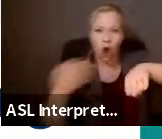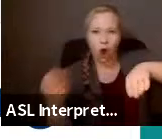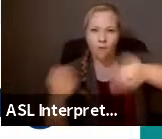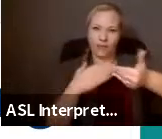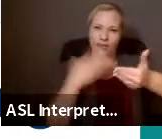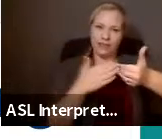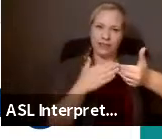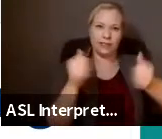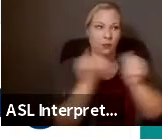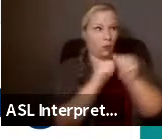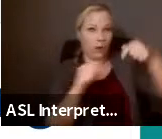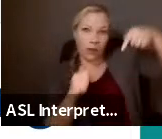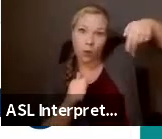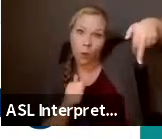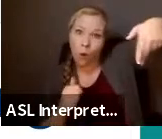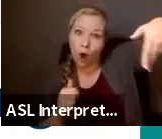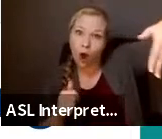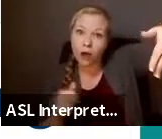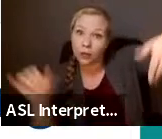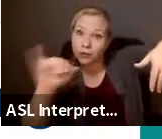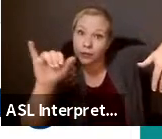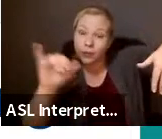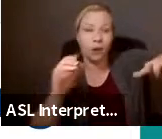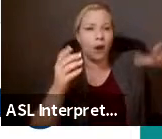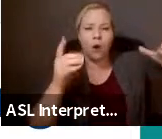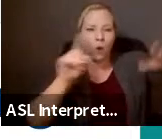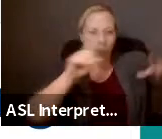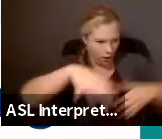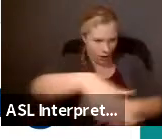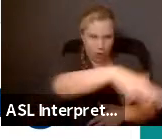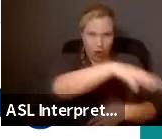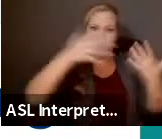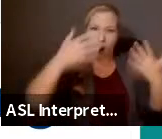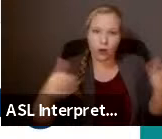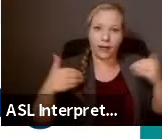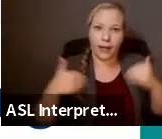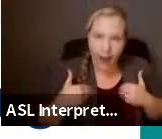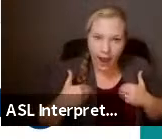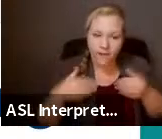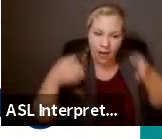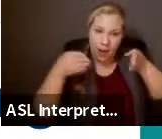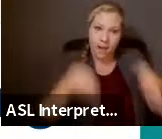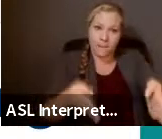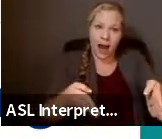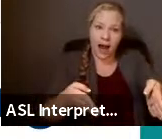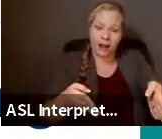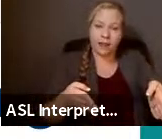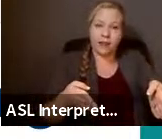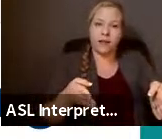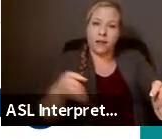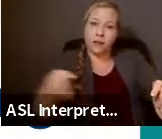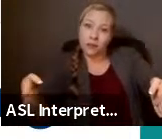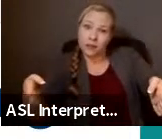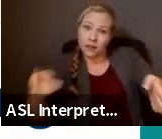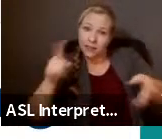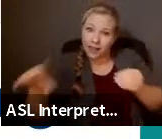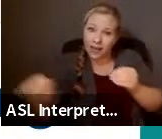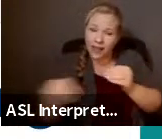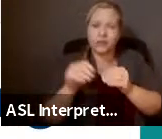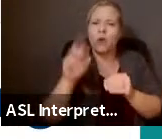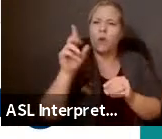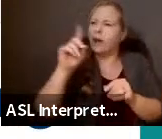so we need to think very carefully about how the shared use path and how active transportation facilities on the local streets is